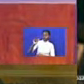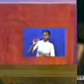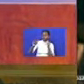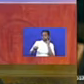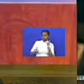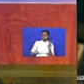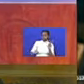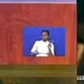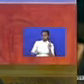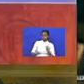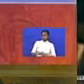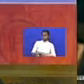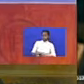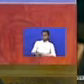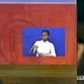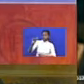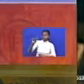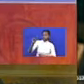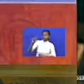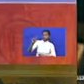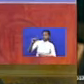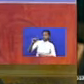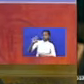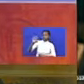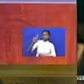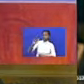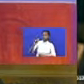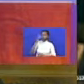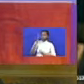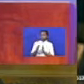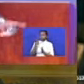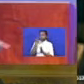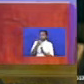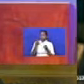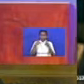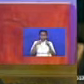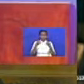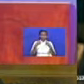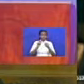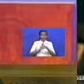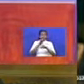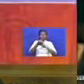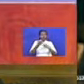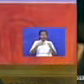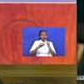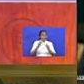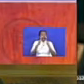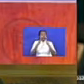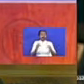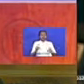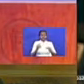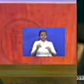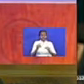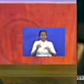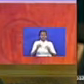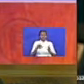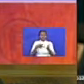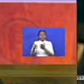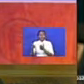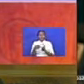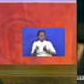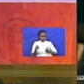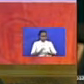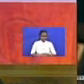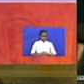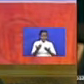of Kingdom Commonwealth. What is she doing? She's overcoming housing affordability issues. What is the housing affordability issue? I can't pay the